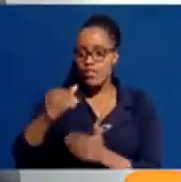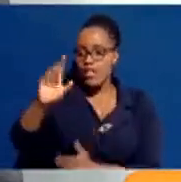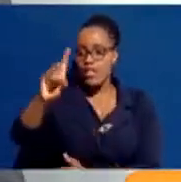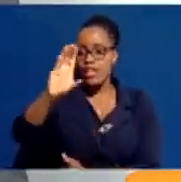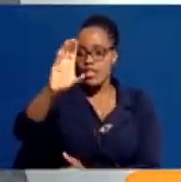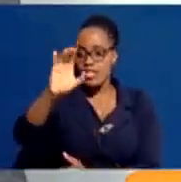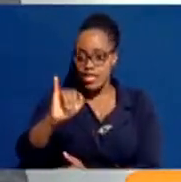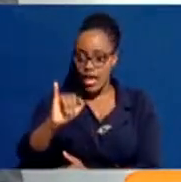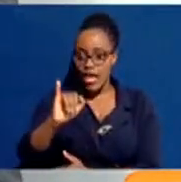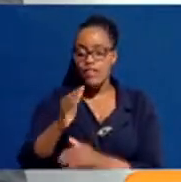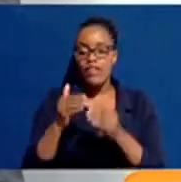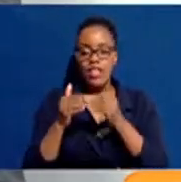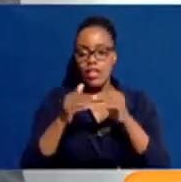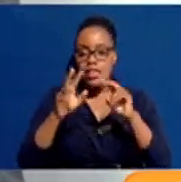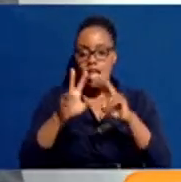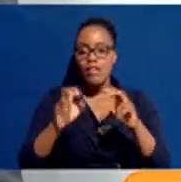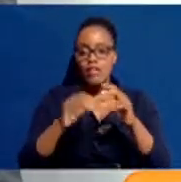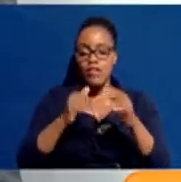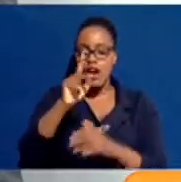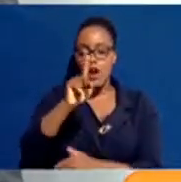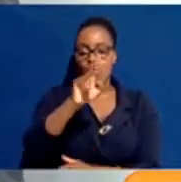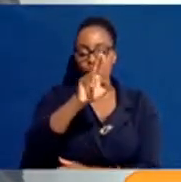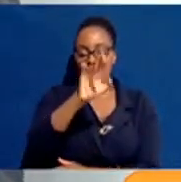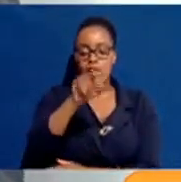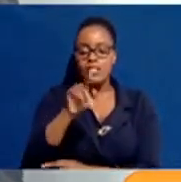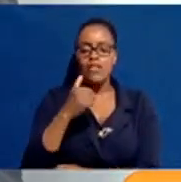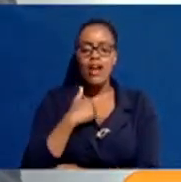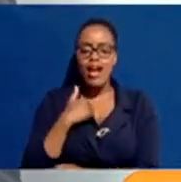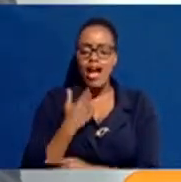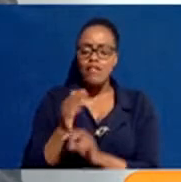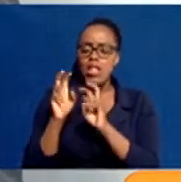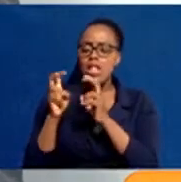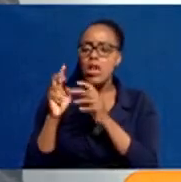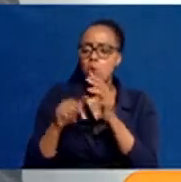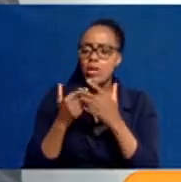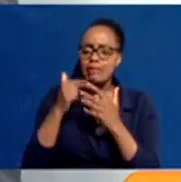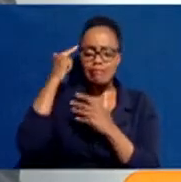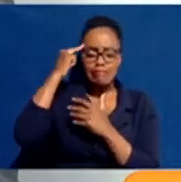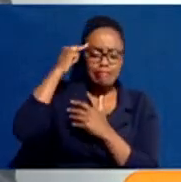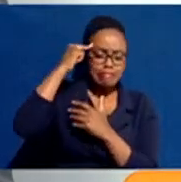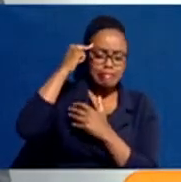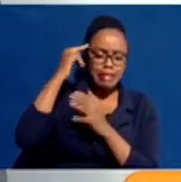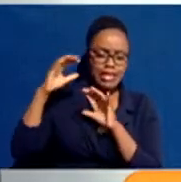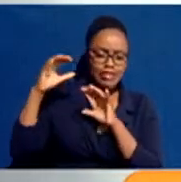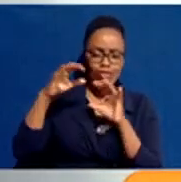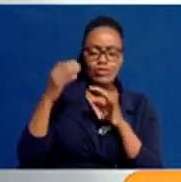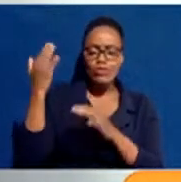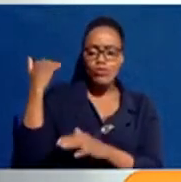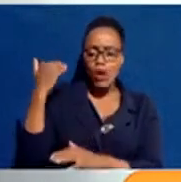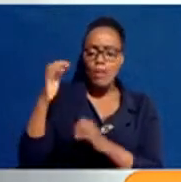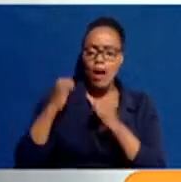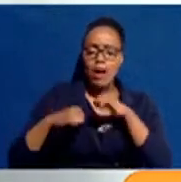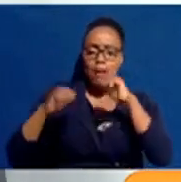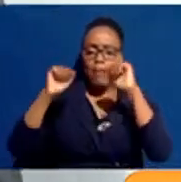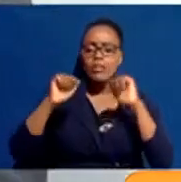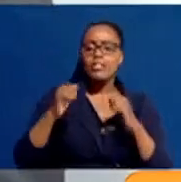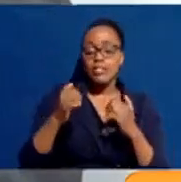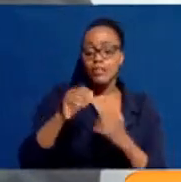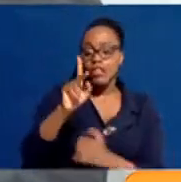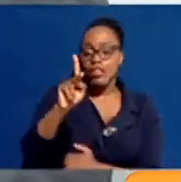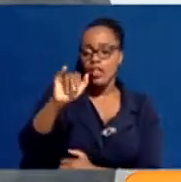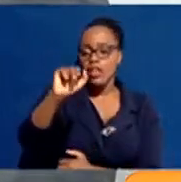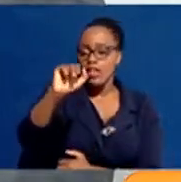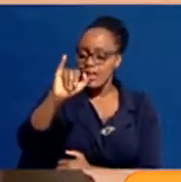DCI lead investigator Obadiah Kuria that he was under, quote, immense pressure from his former boss George Kinoti in the